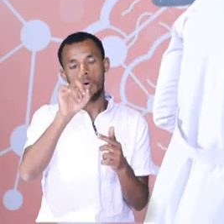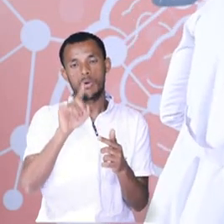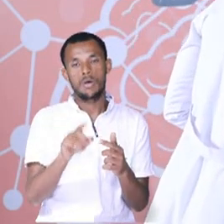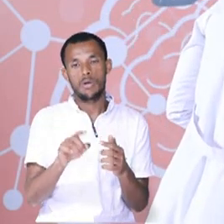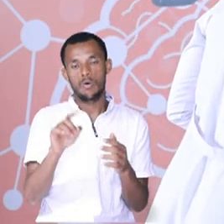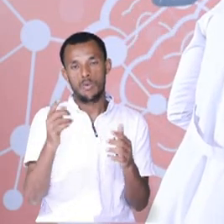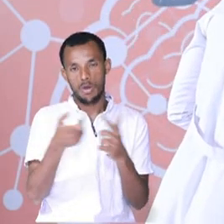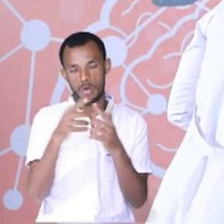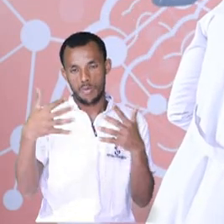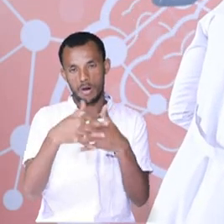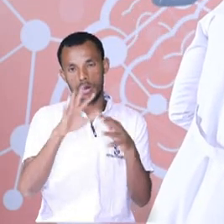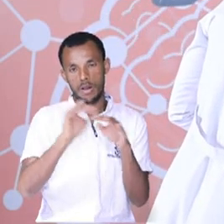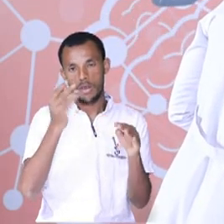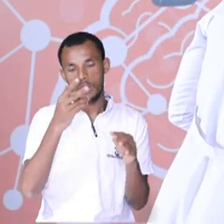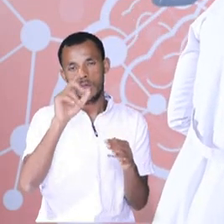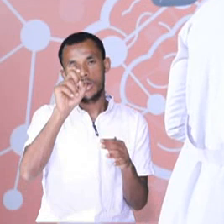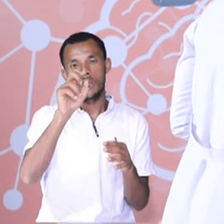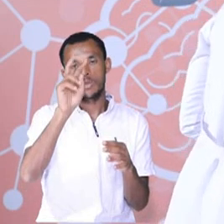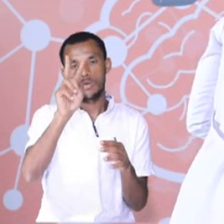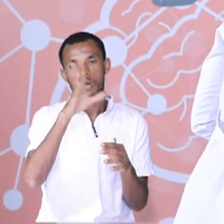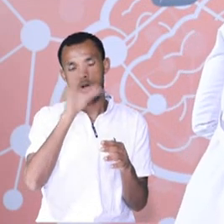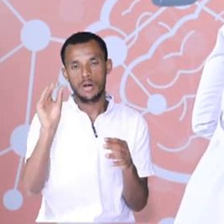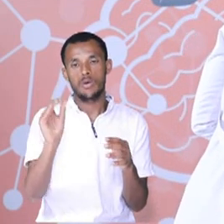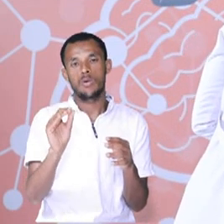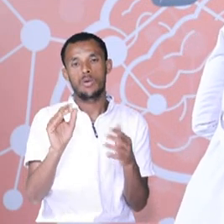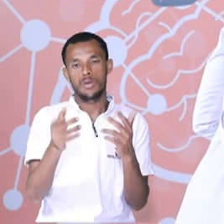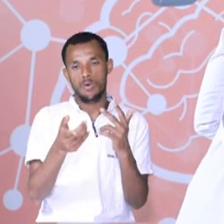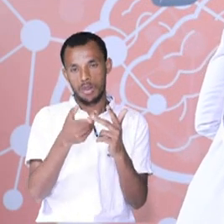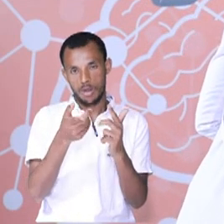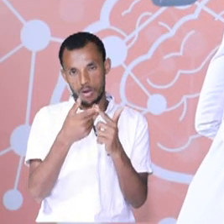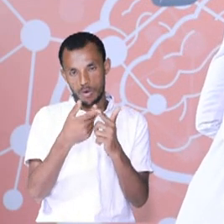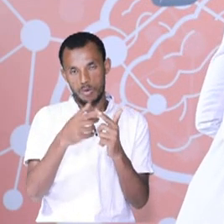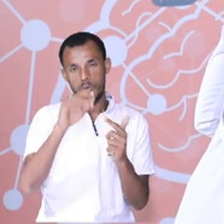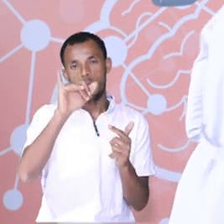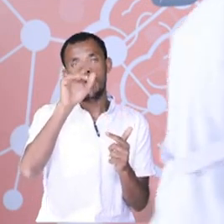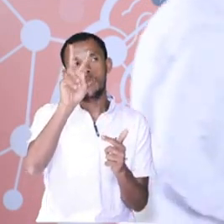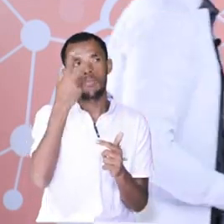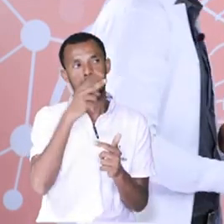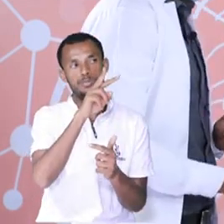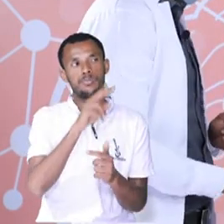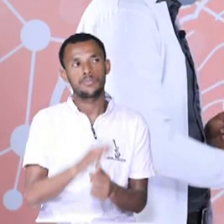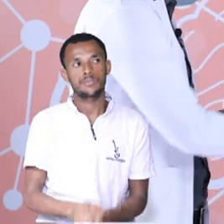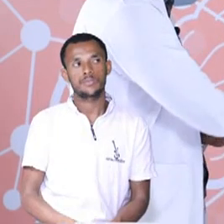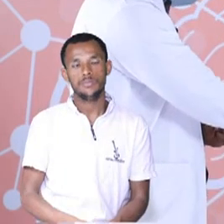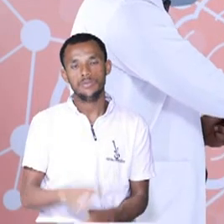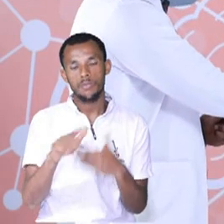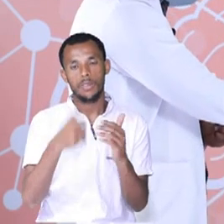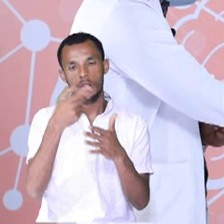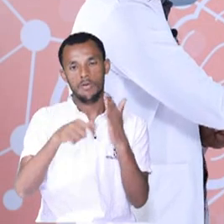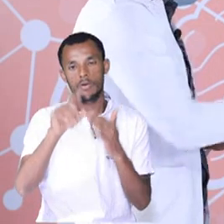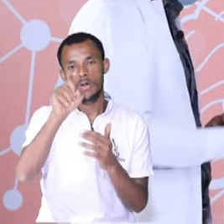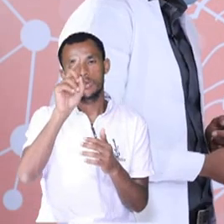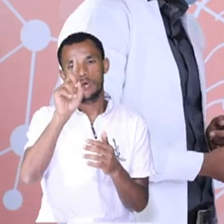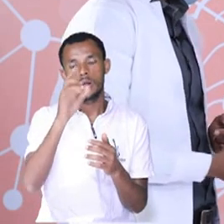second coordinate, this one is x2 and this one is y2. Therefore, the value